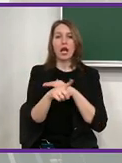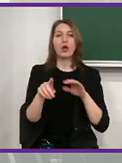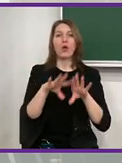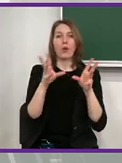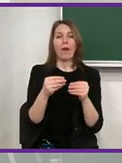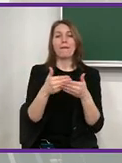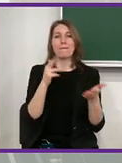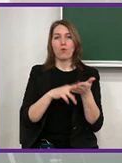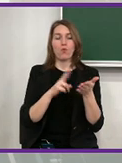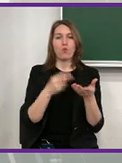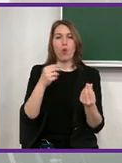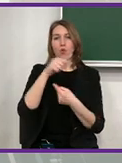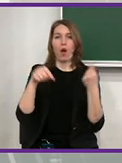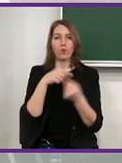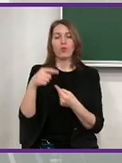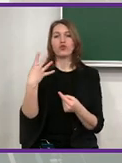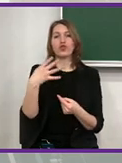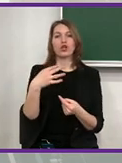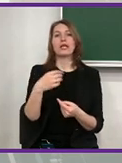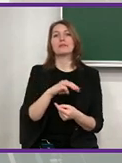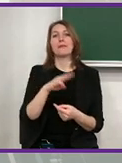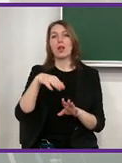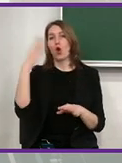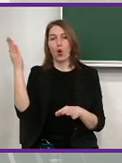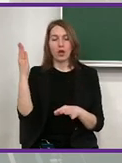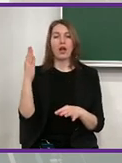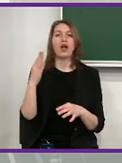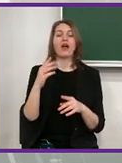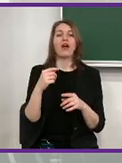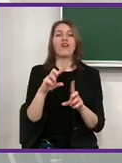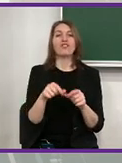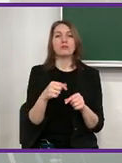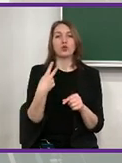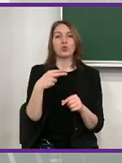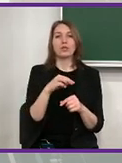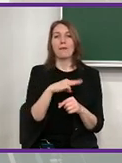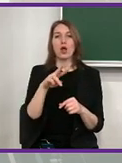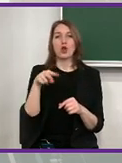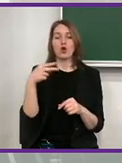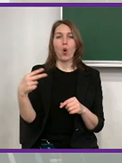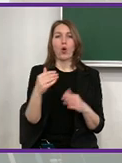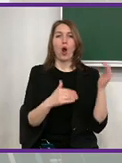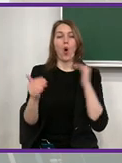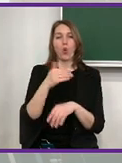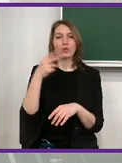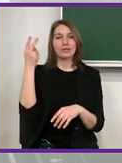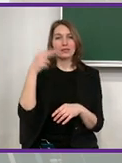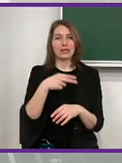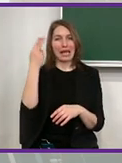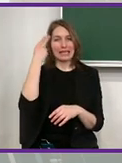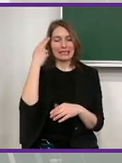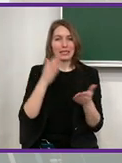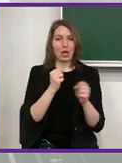euros. And the next group companies with more than 250 employees and global net